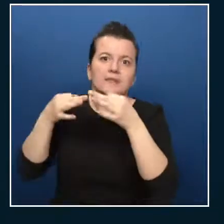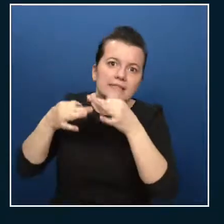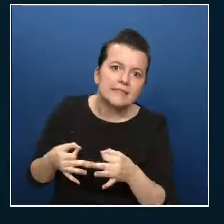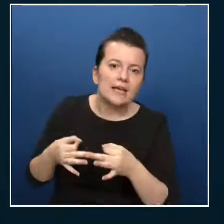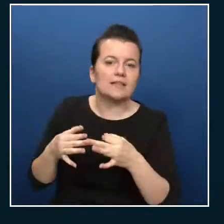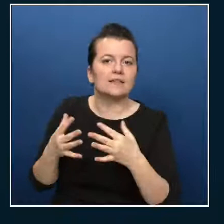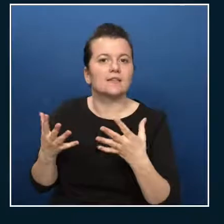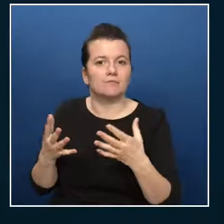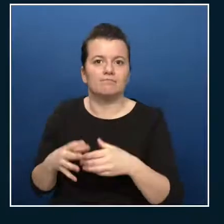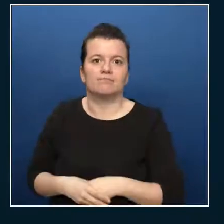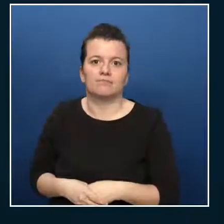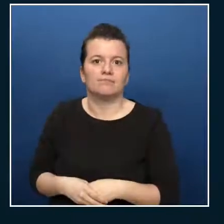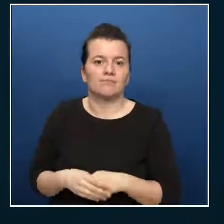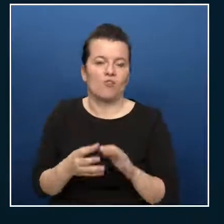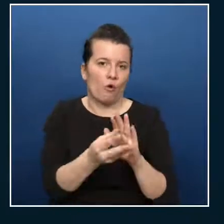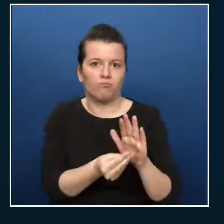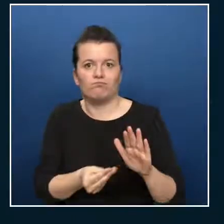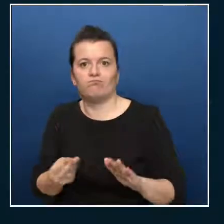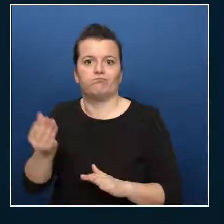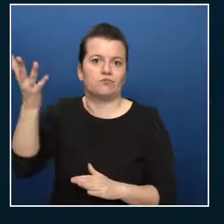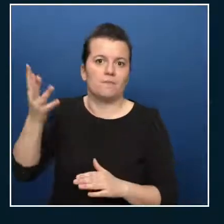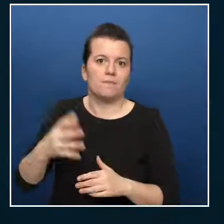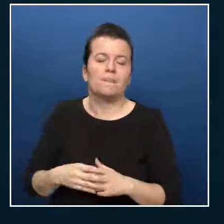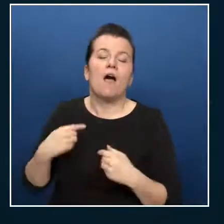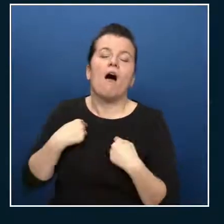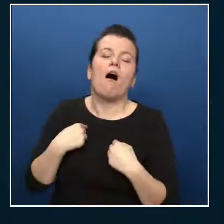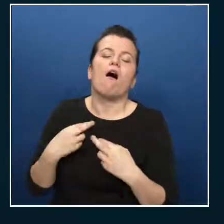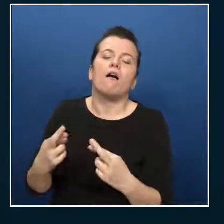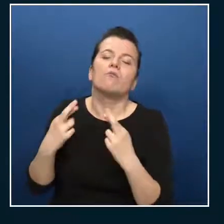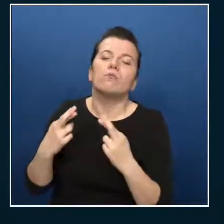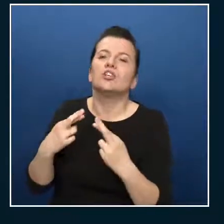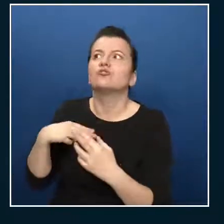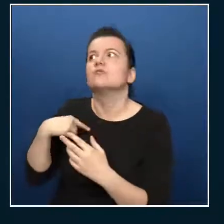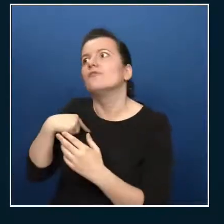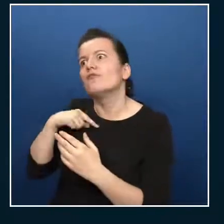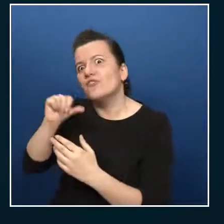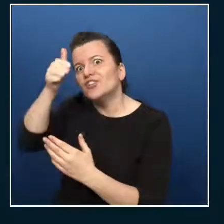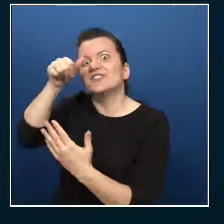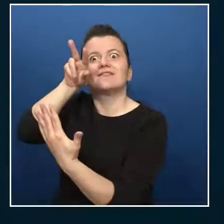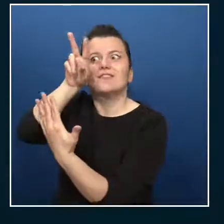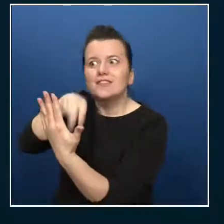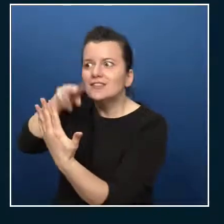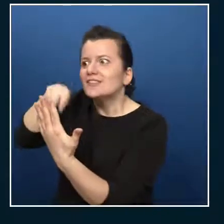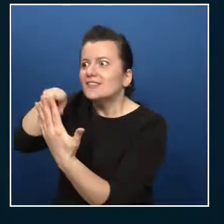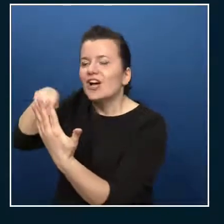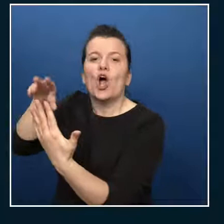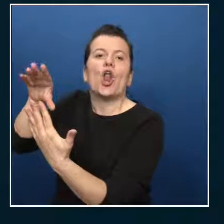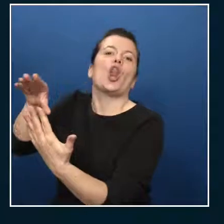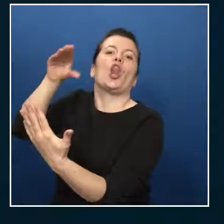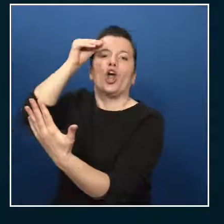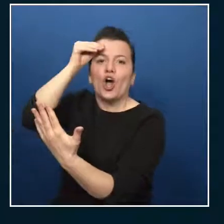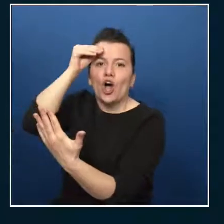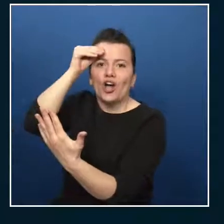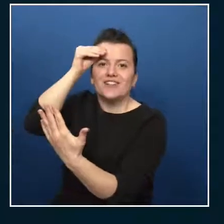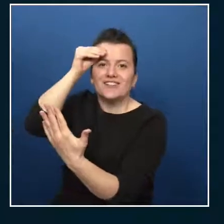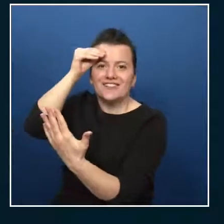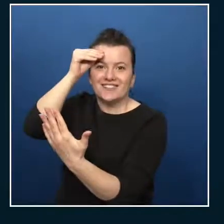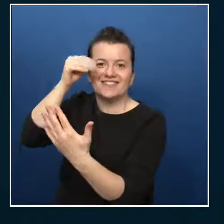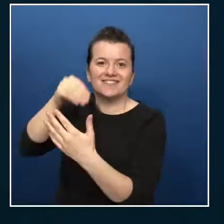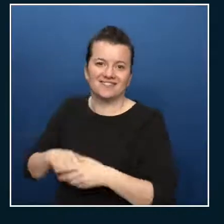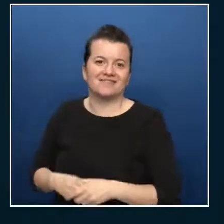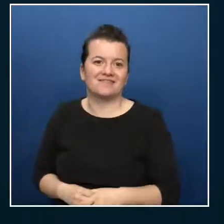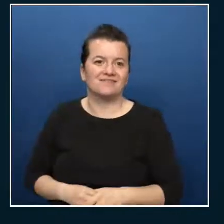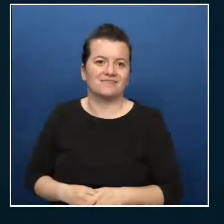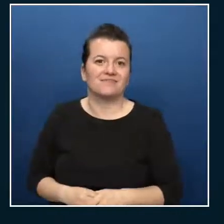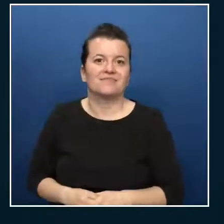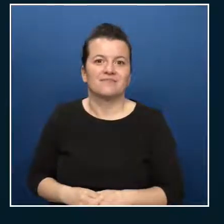supporting Azure migration. And I wish that I learned about that a long time ago when I was in that